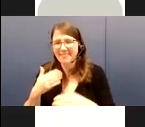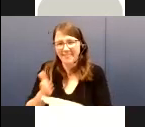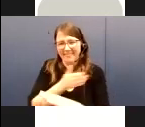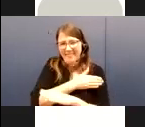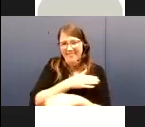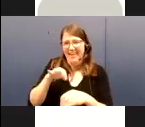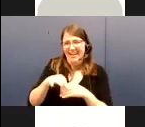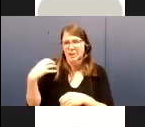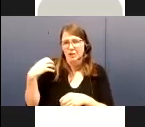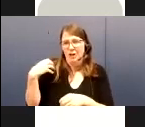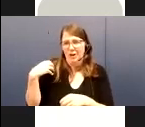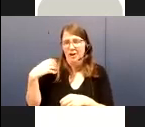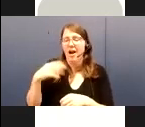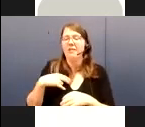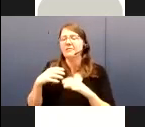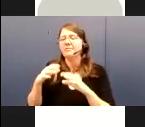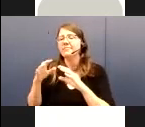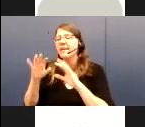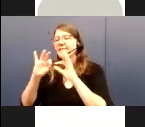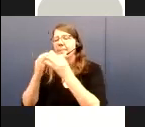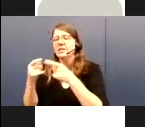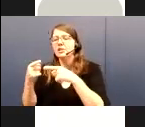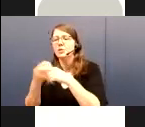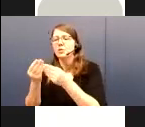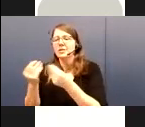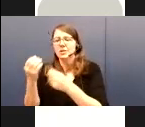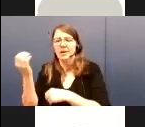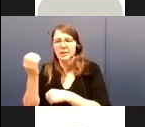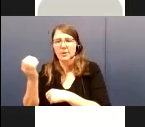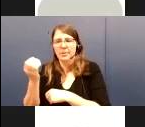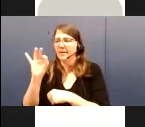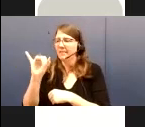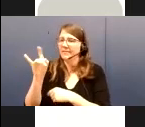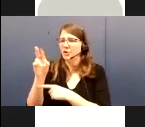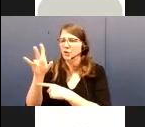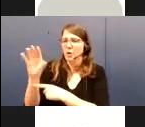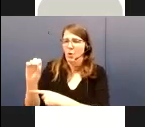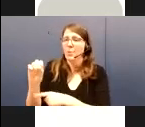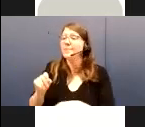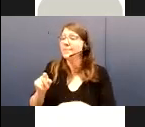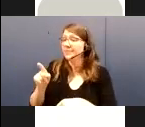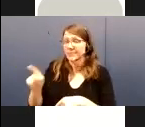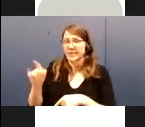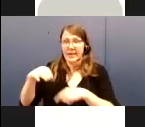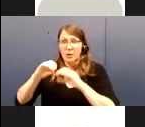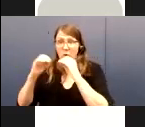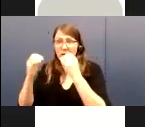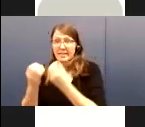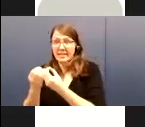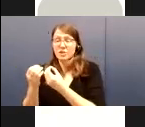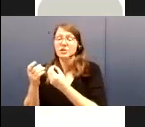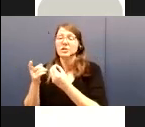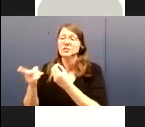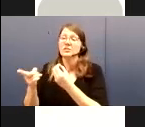I'm the chair-elect of Family Dispute Resolution Institute of Ontario, or FDRO. And although we don't have a designation for elder mediators,